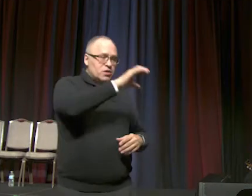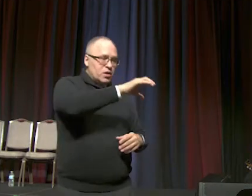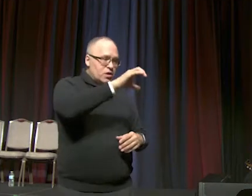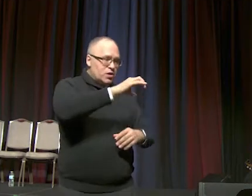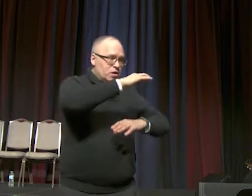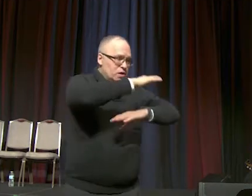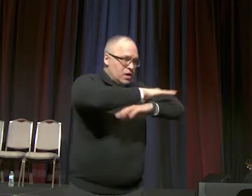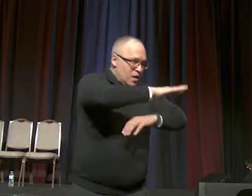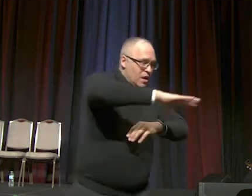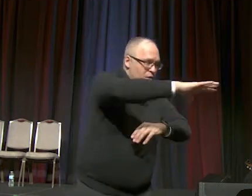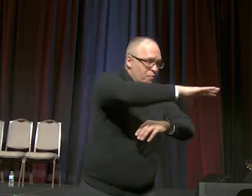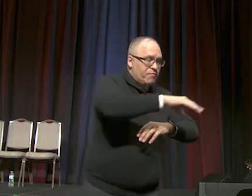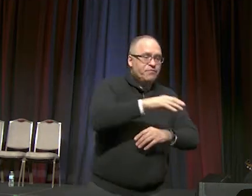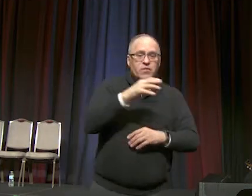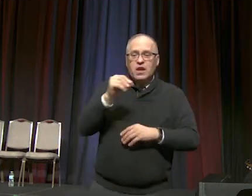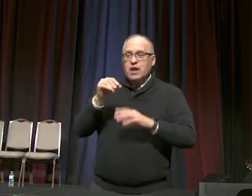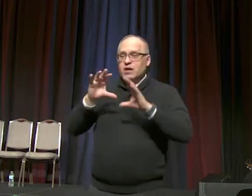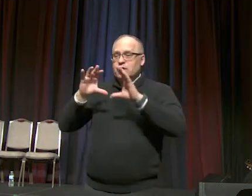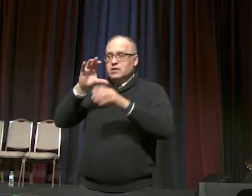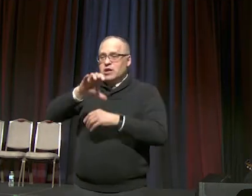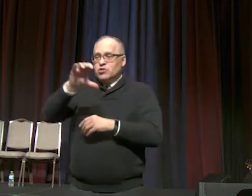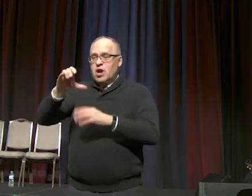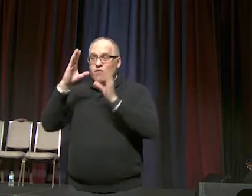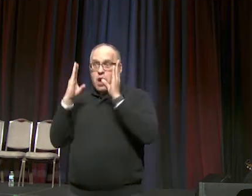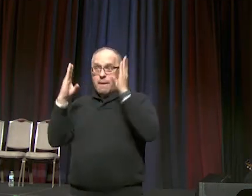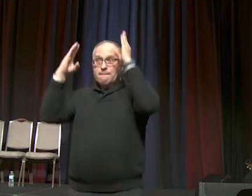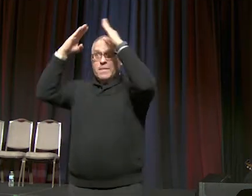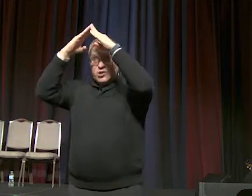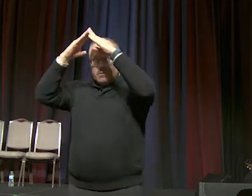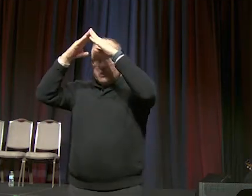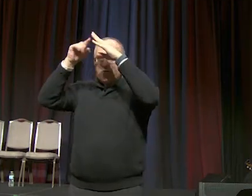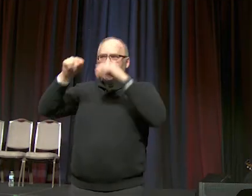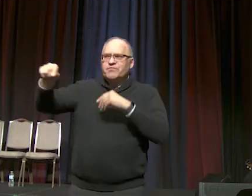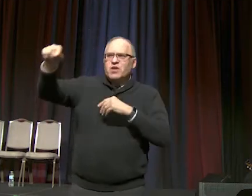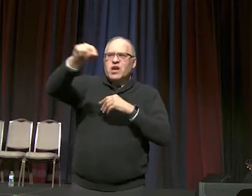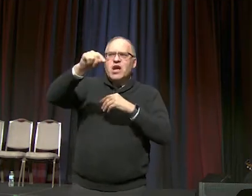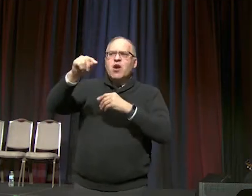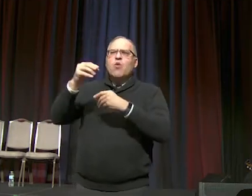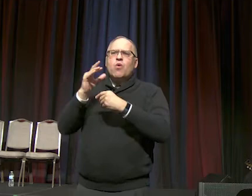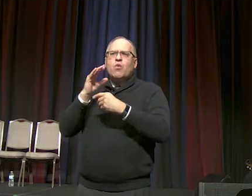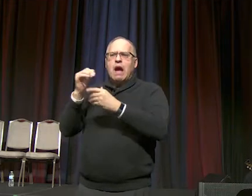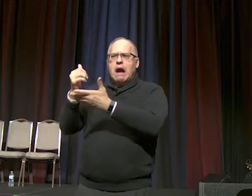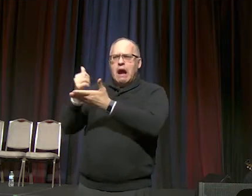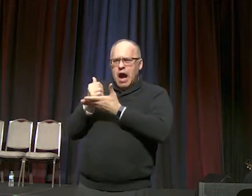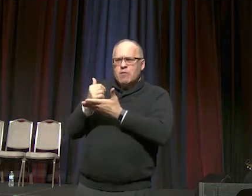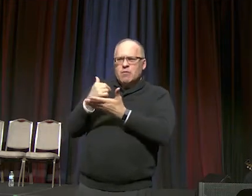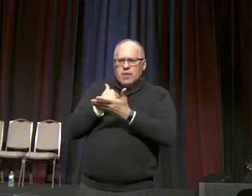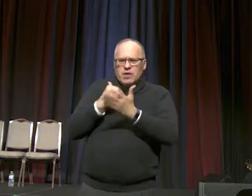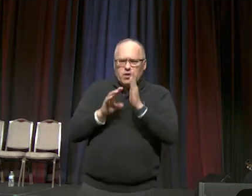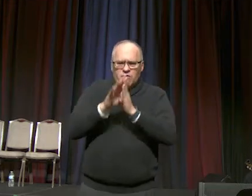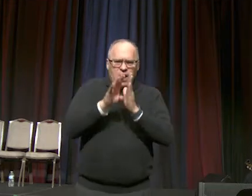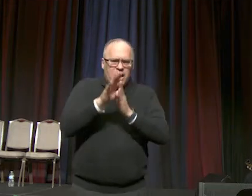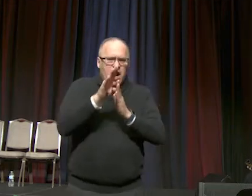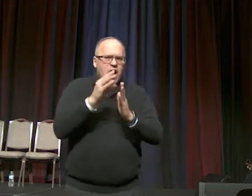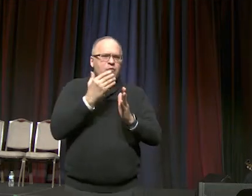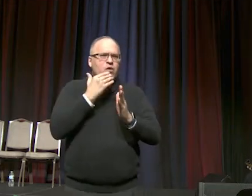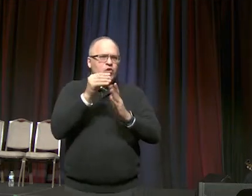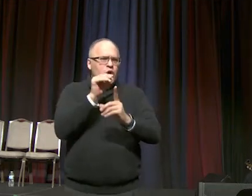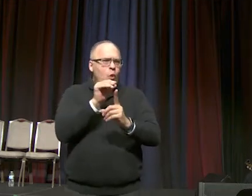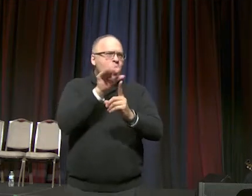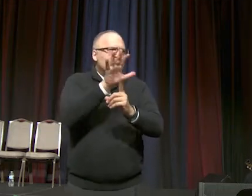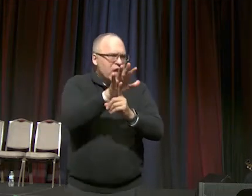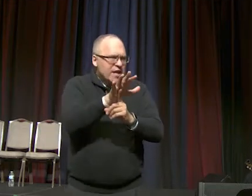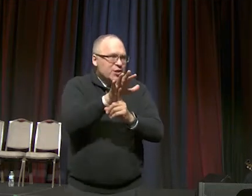Conference bishops are working together with me to help provide an orientation that is very in-depth on the 2